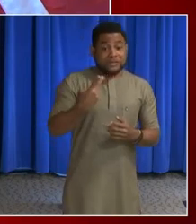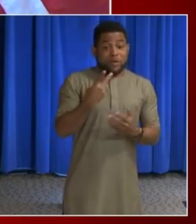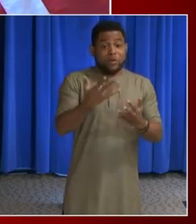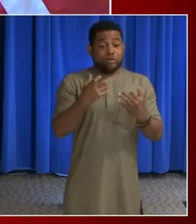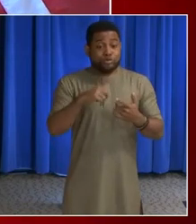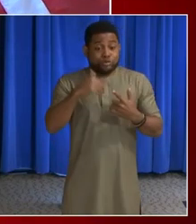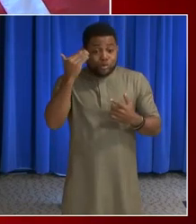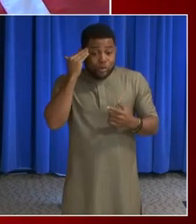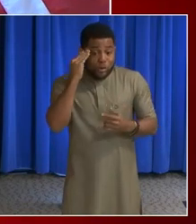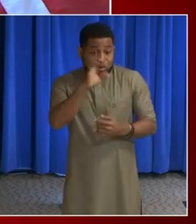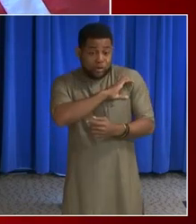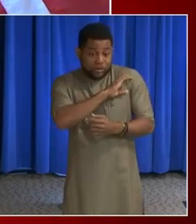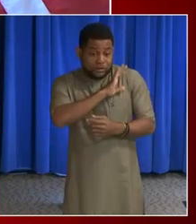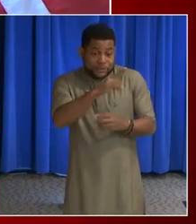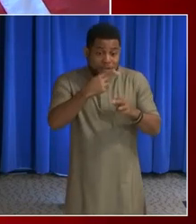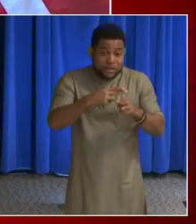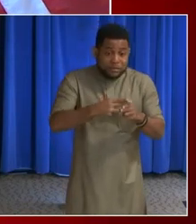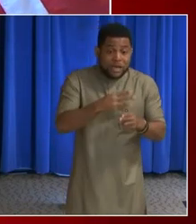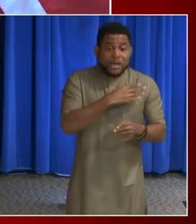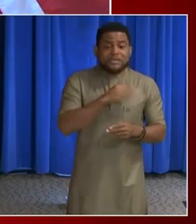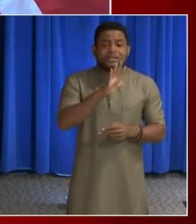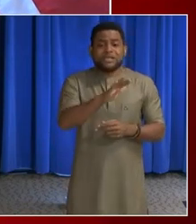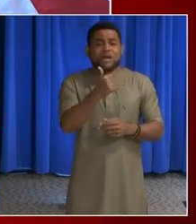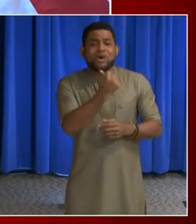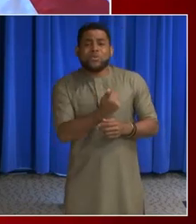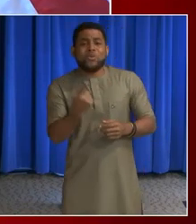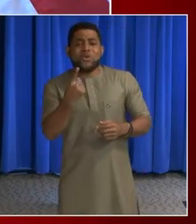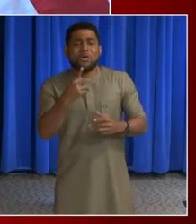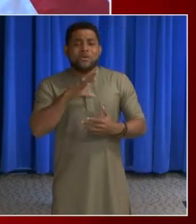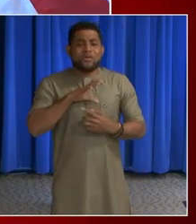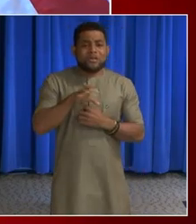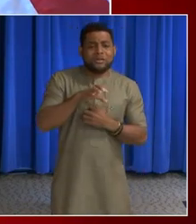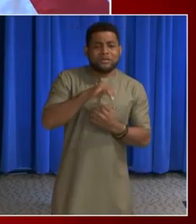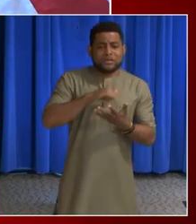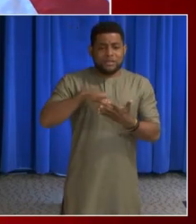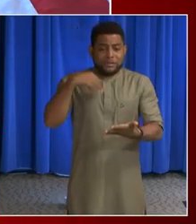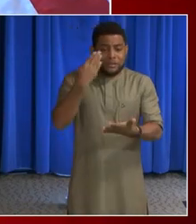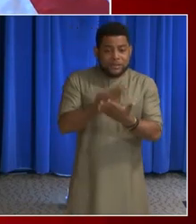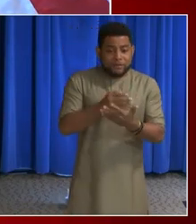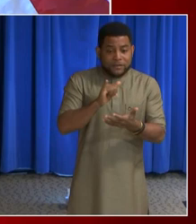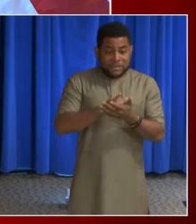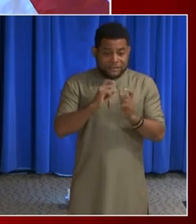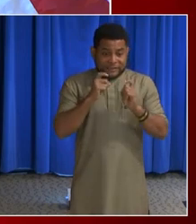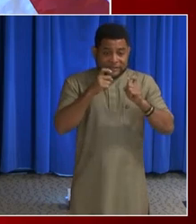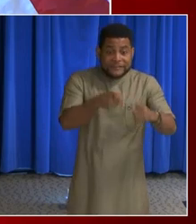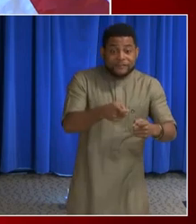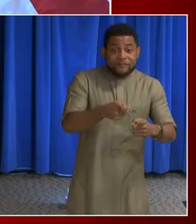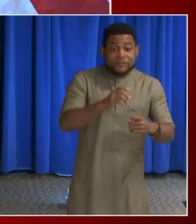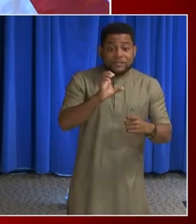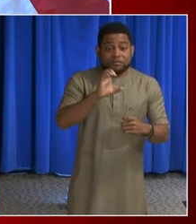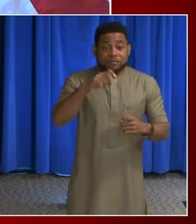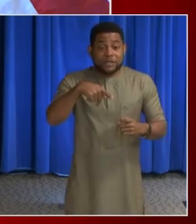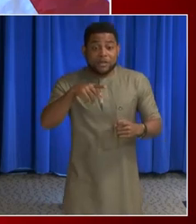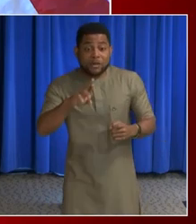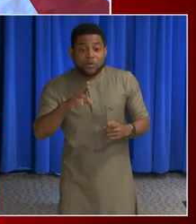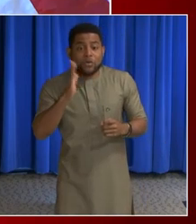third, is anybody at cam footage of the policemen that arrived who's giving him CPR going to be released? Because I got the video